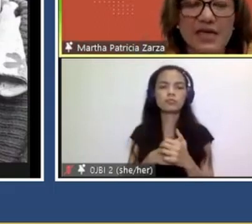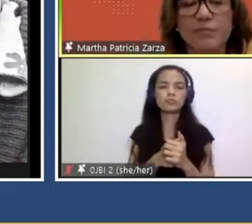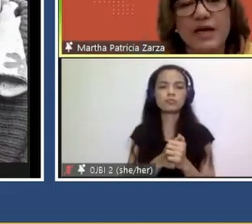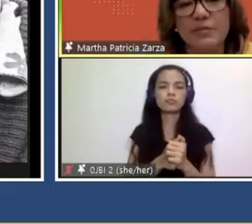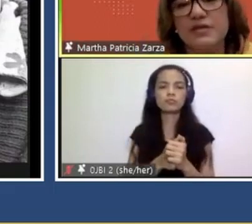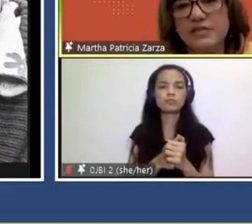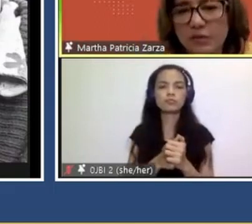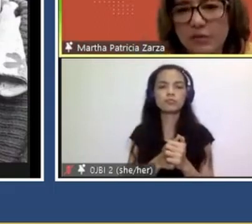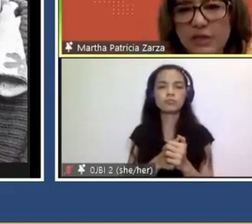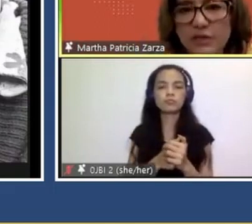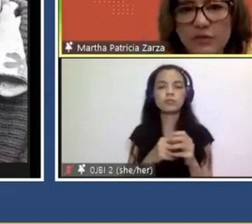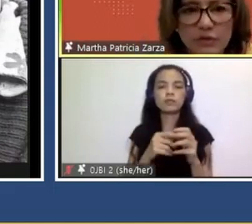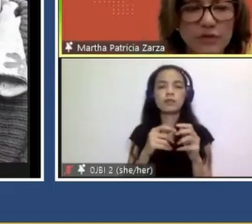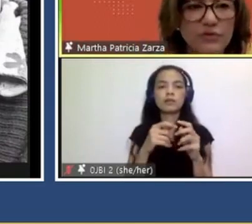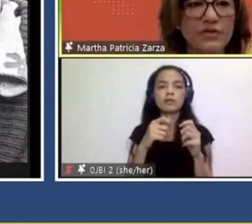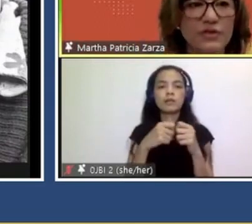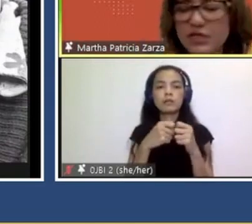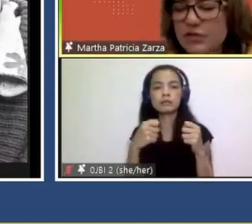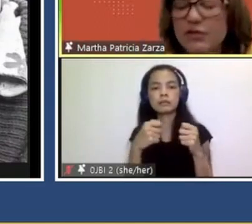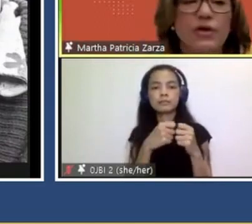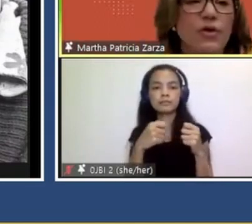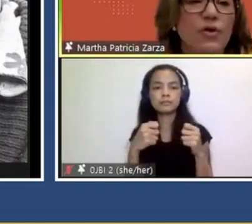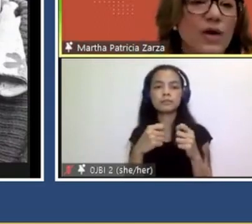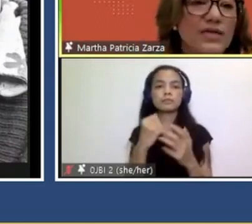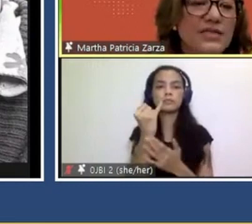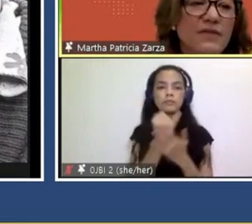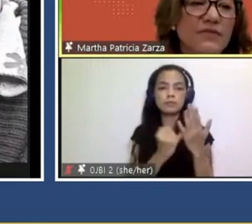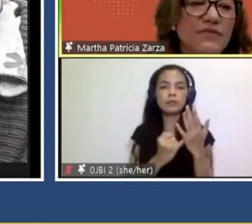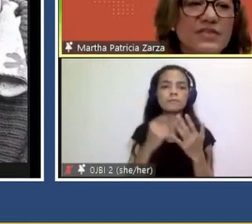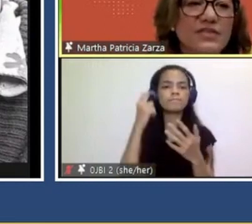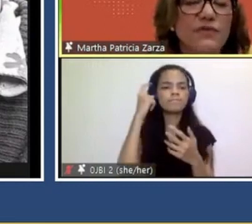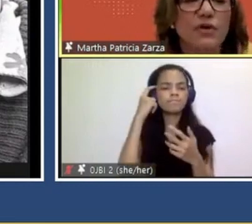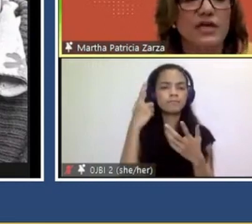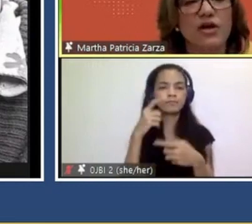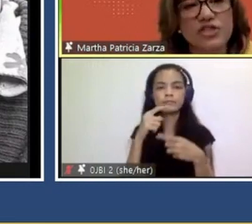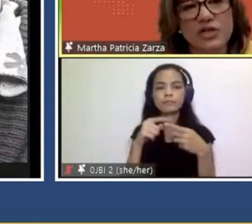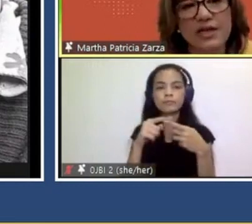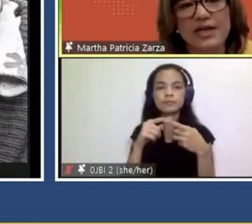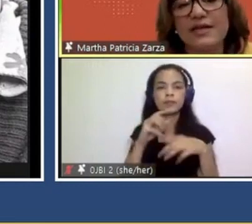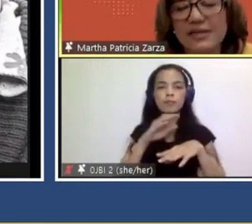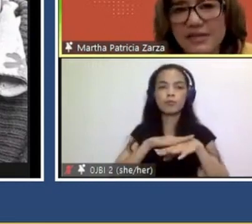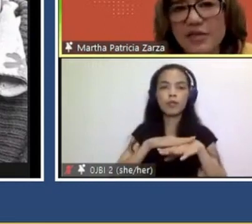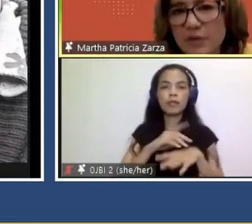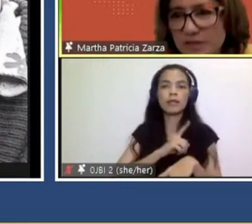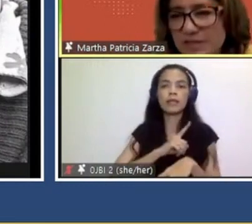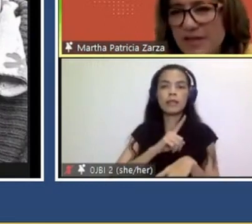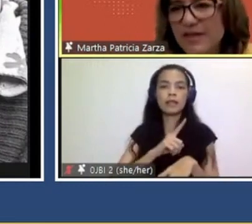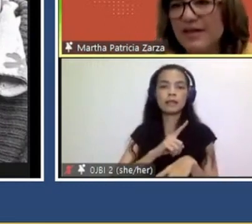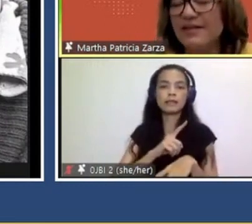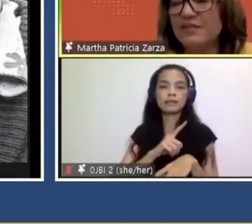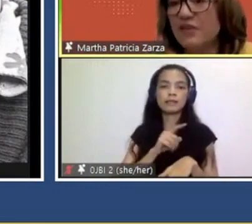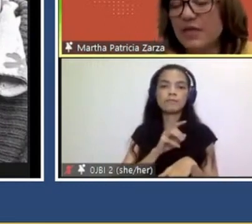the main design parameters that we took into consideration was, first of all, the cultural and identity